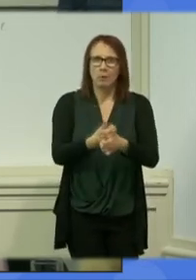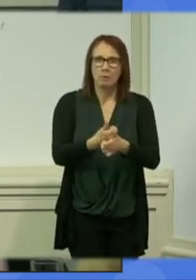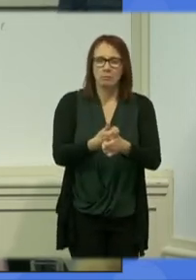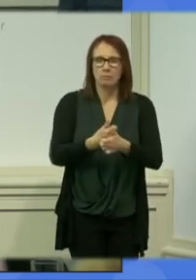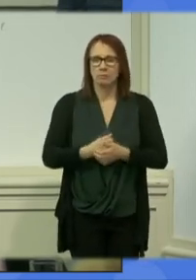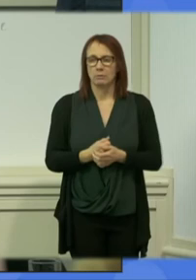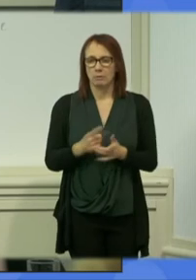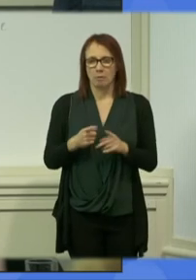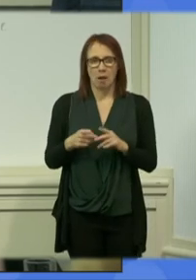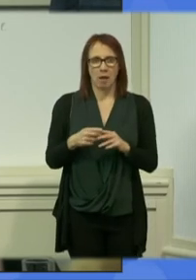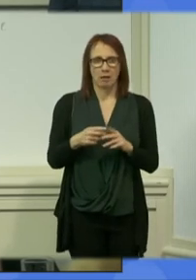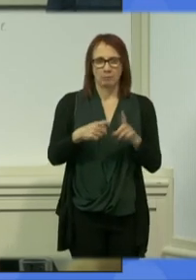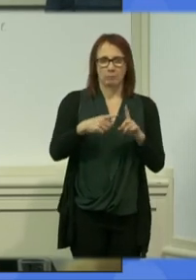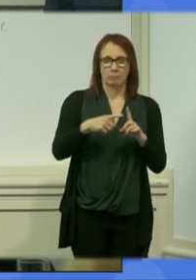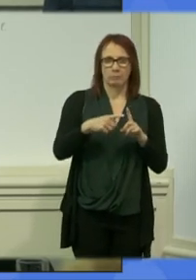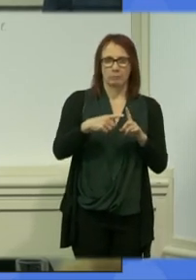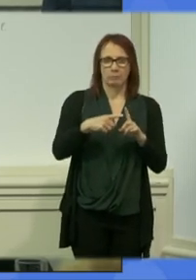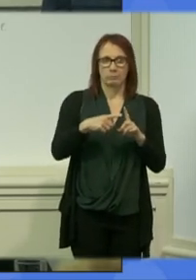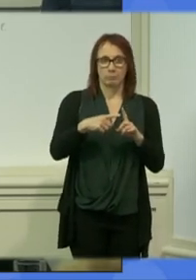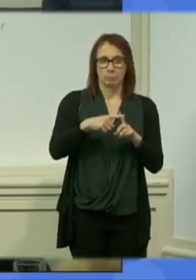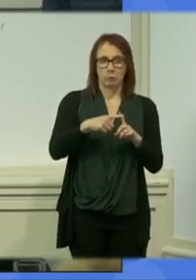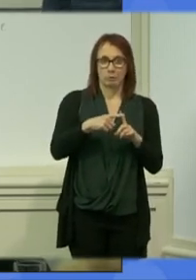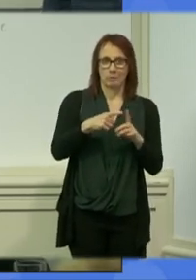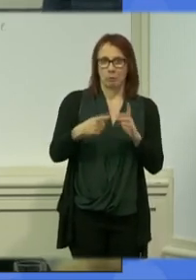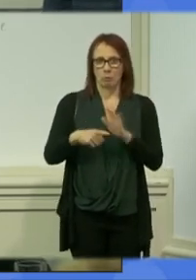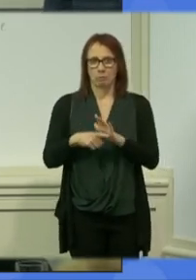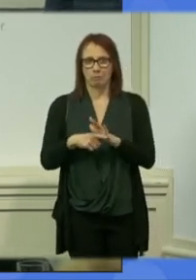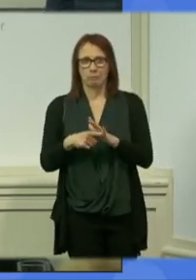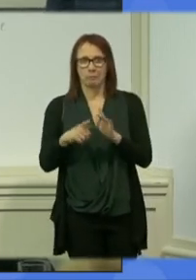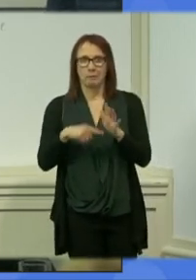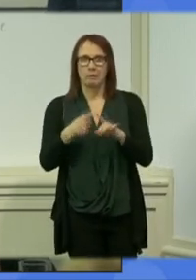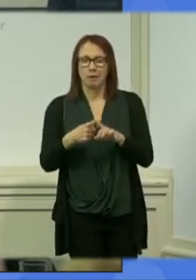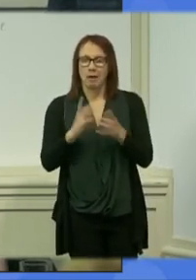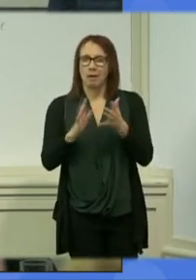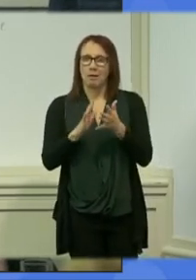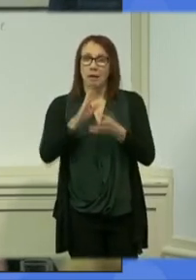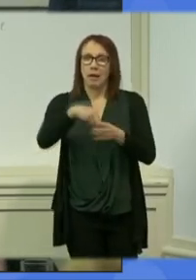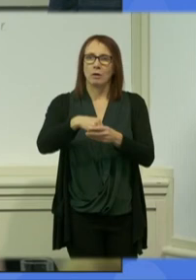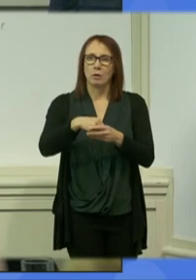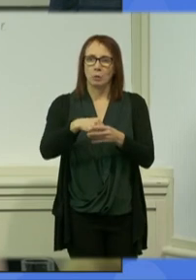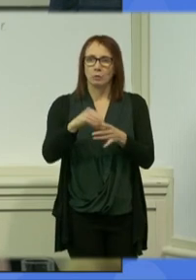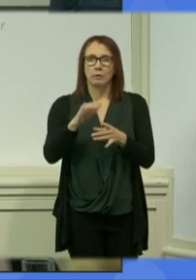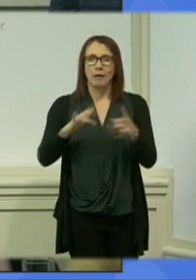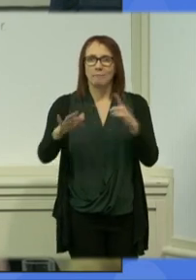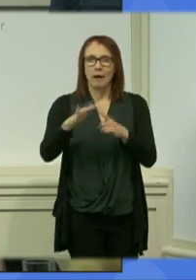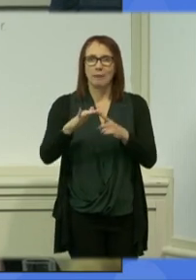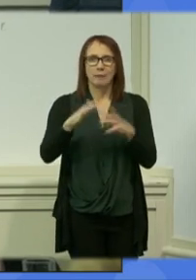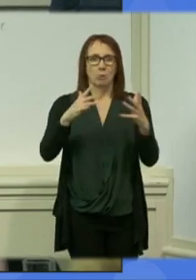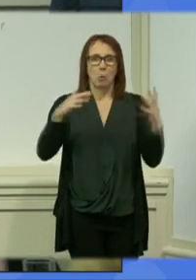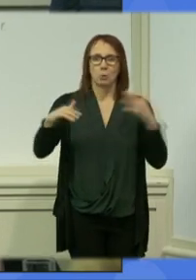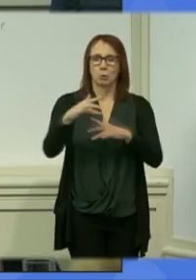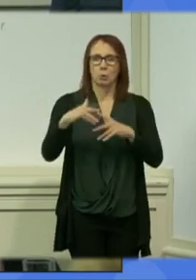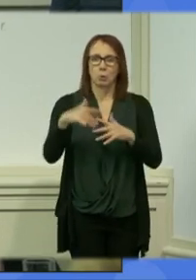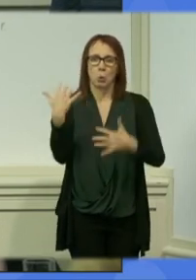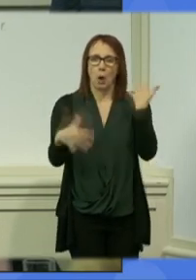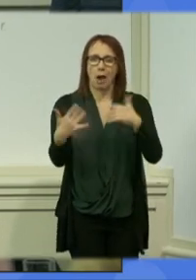incentive and disincentive taxes. These will include taxes which aim to reduce social and environmental harms, which address market